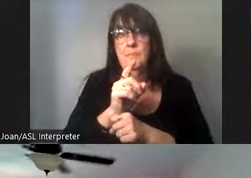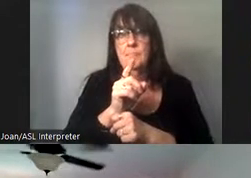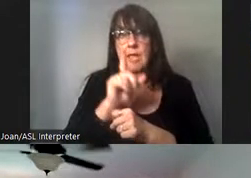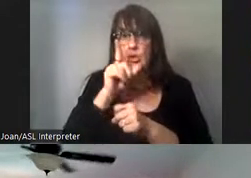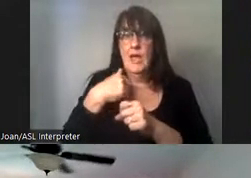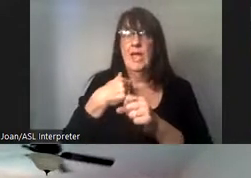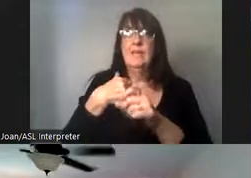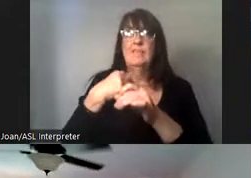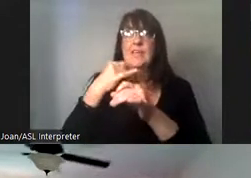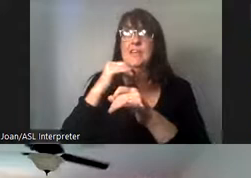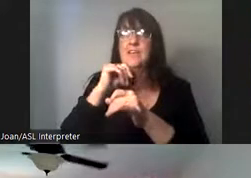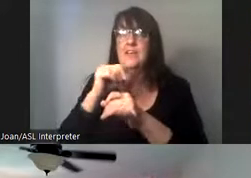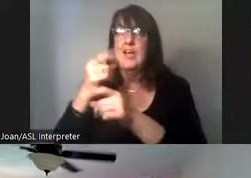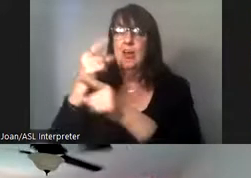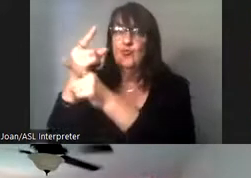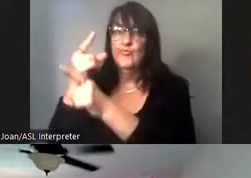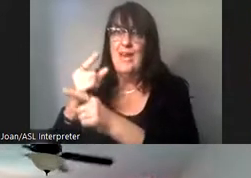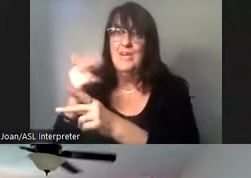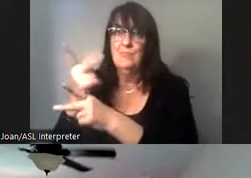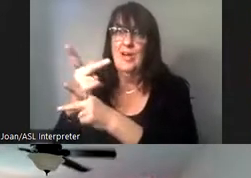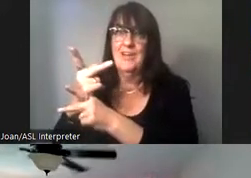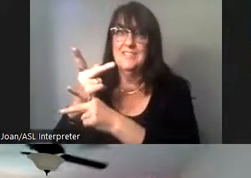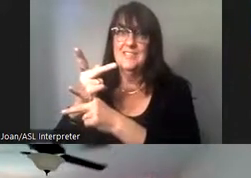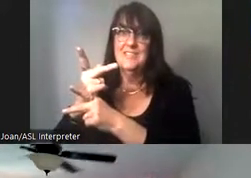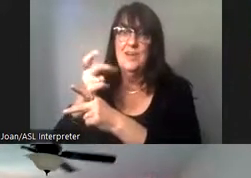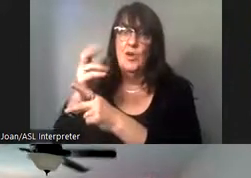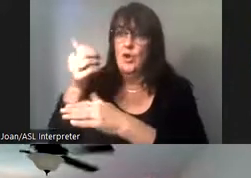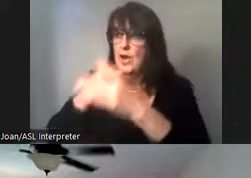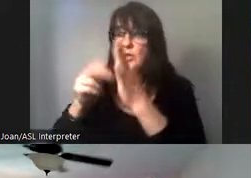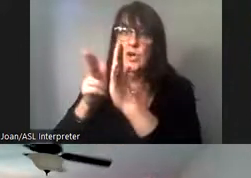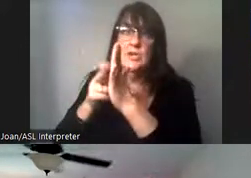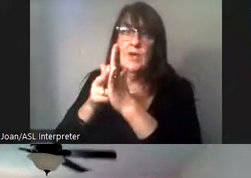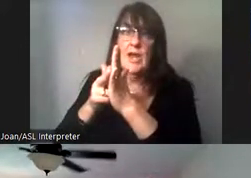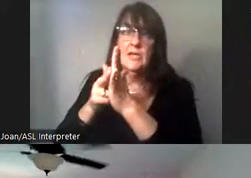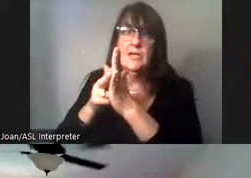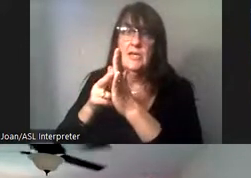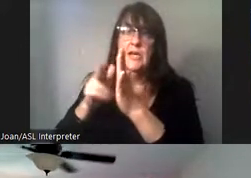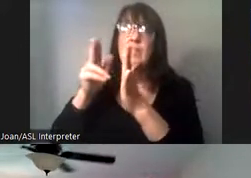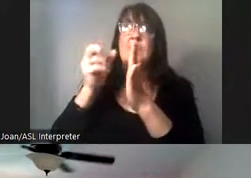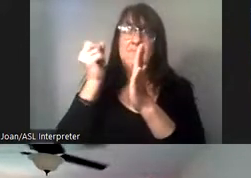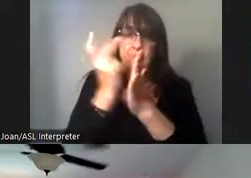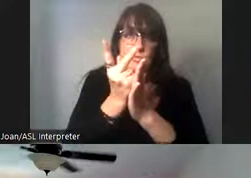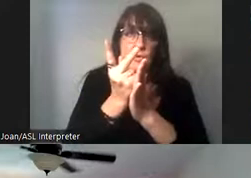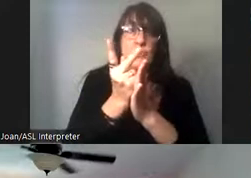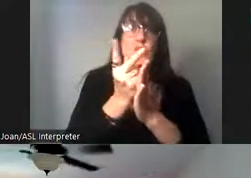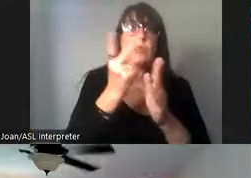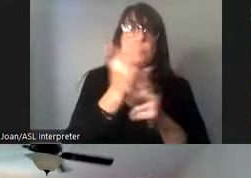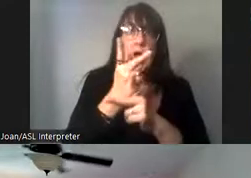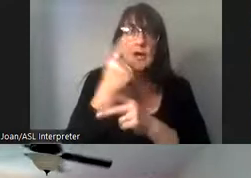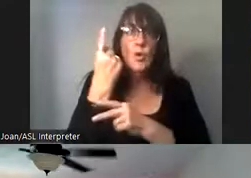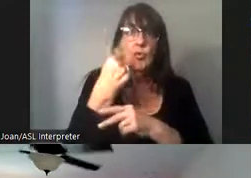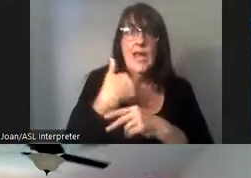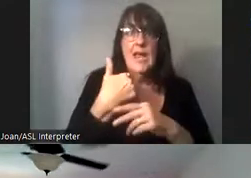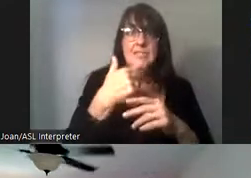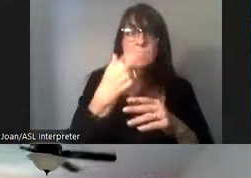incorrect products on systems like GSA Advantage or under contract. But the Verified Product Portal only has